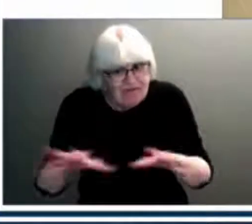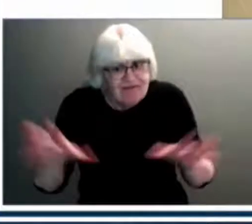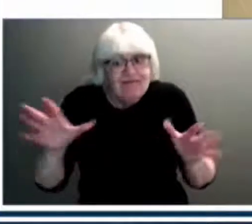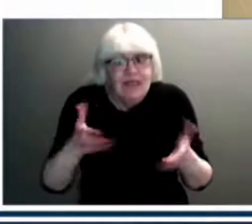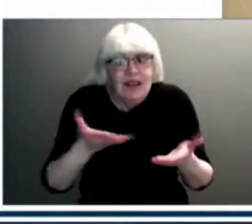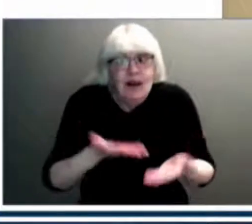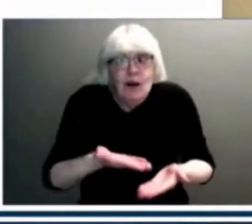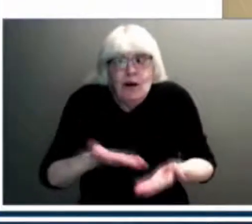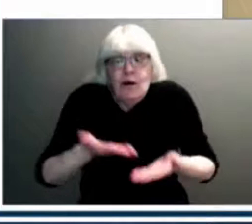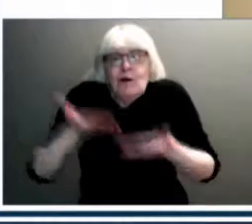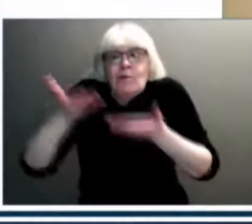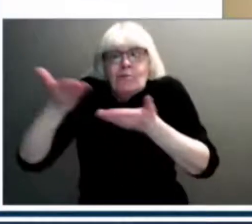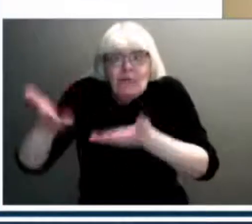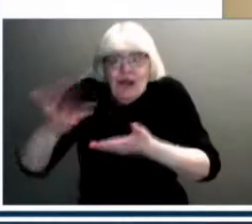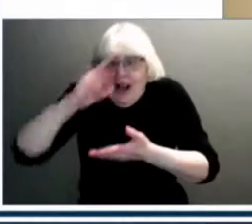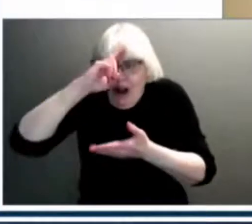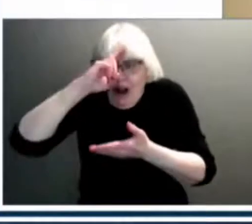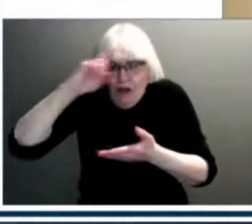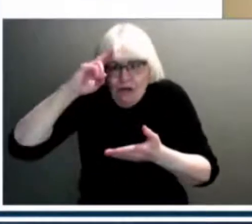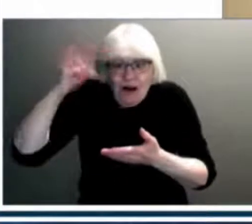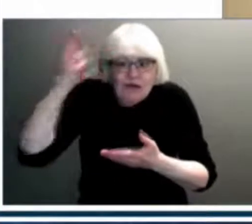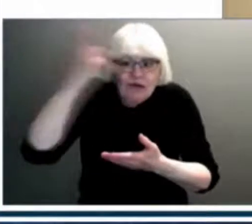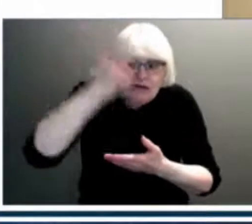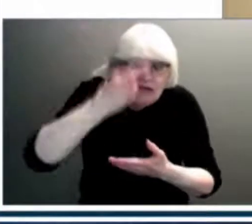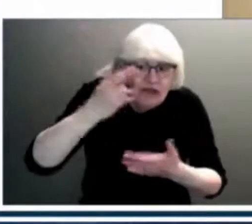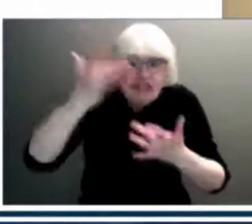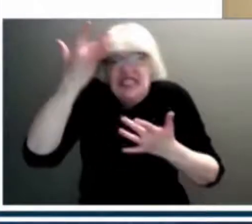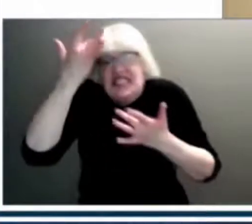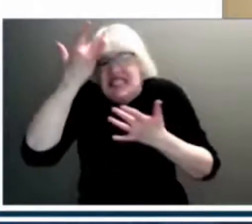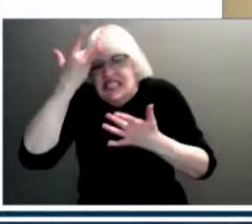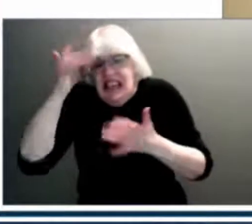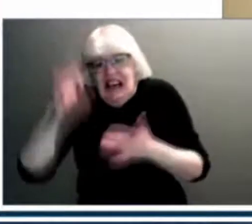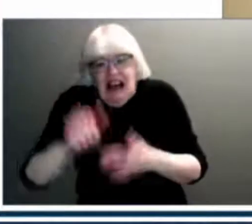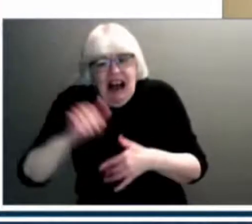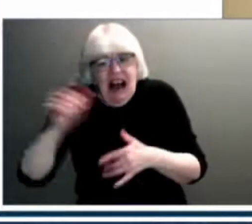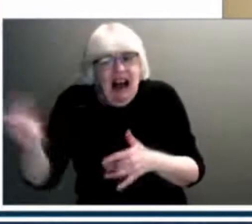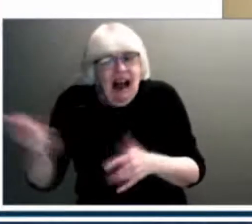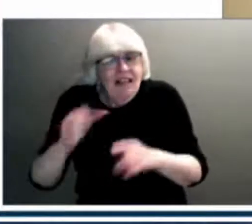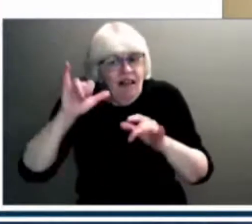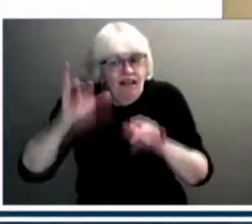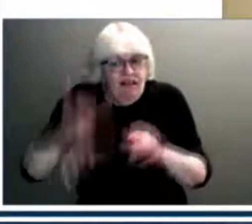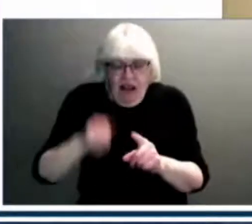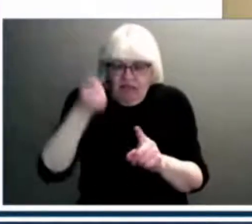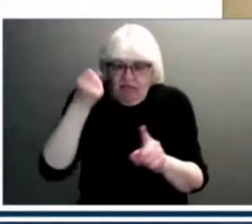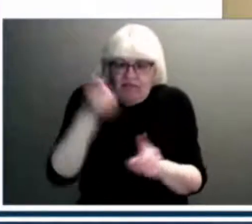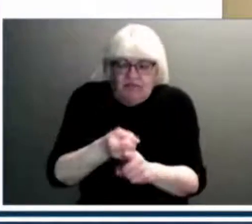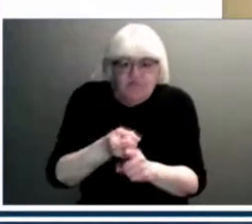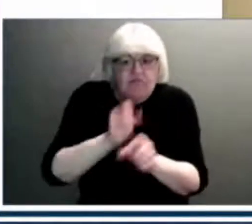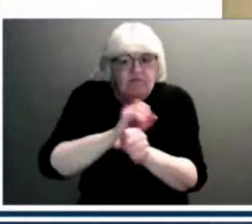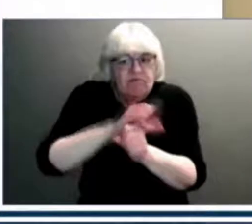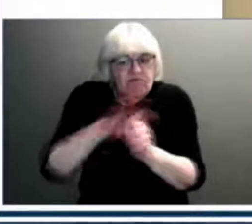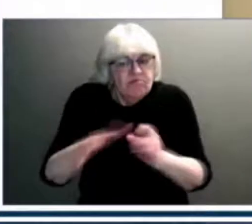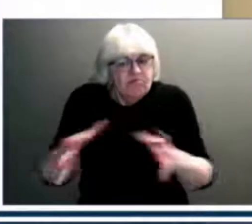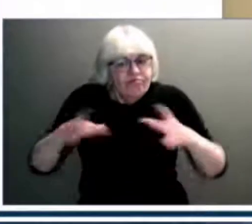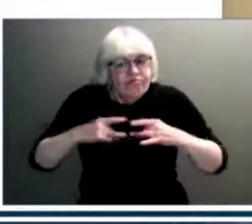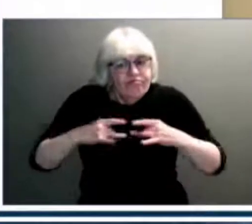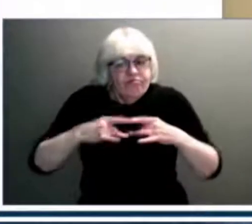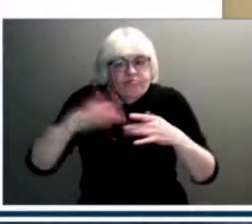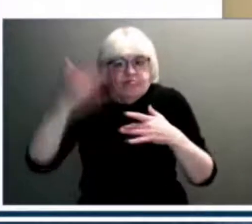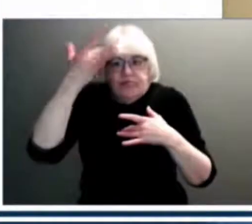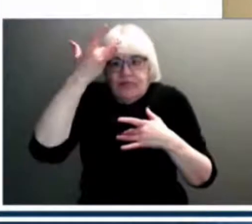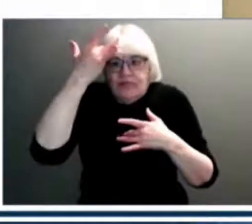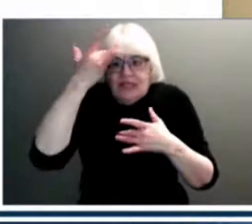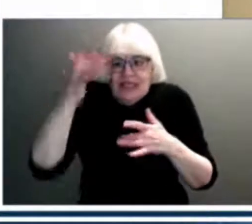also gone up. And managing these outbreaks requires more staff, time, and effort to prevent further spread.